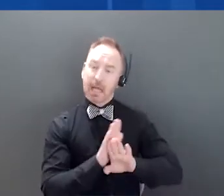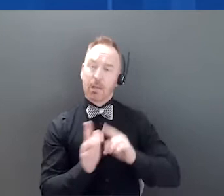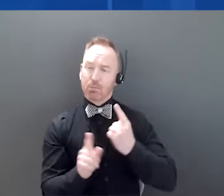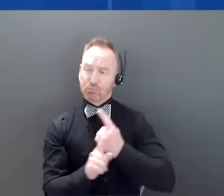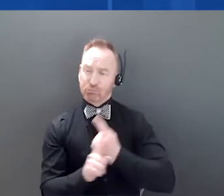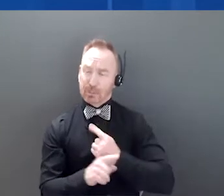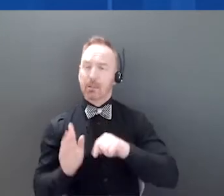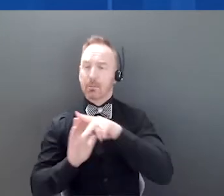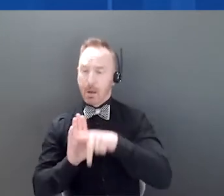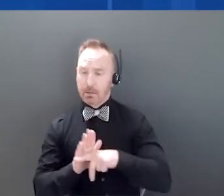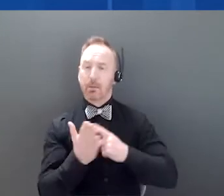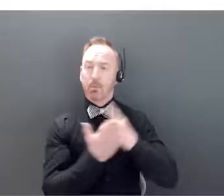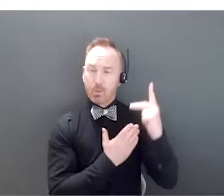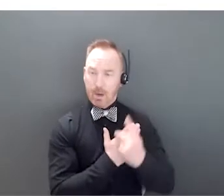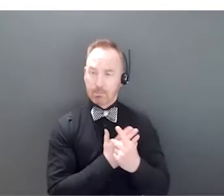programs.